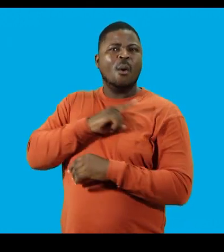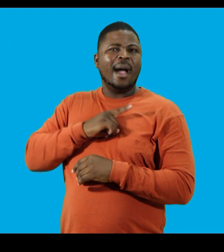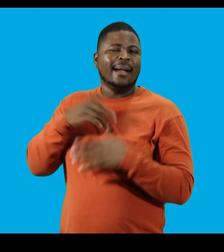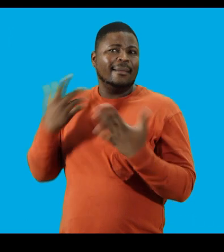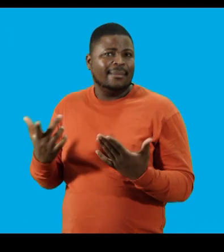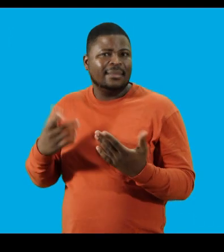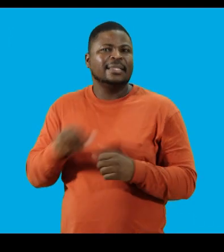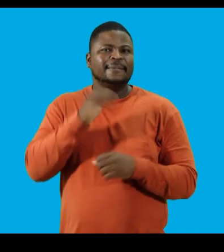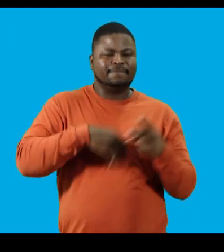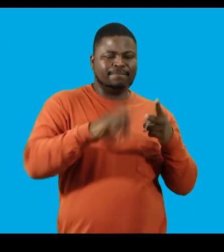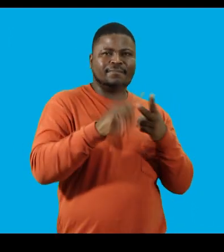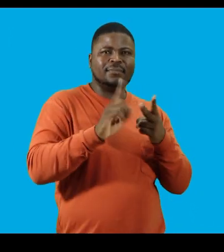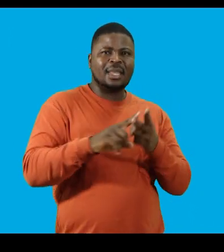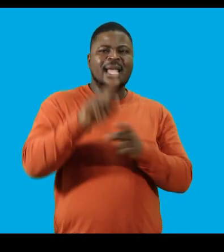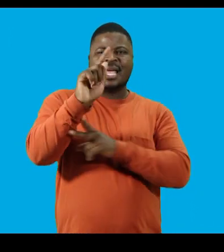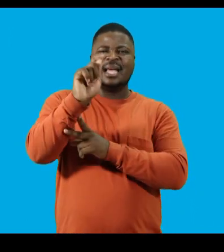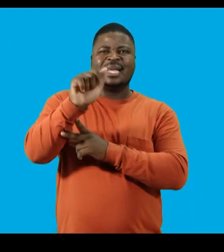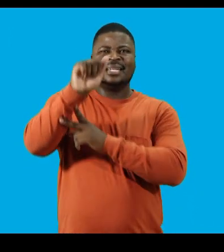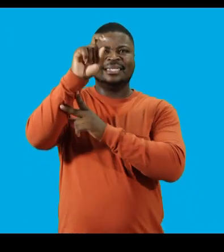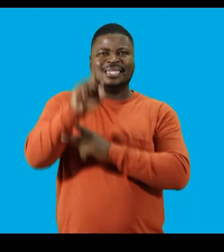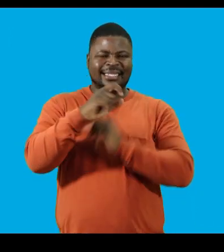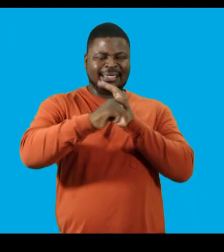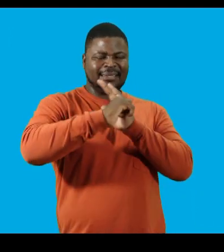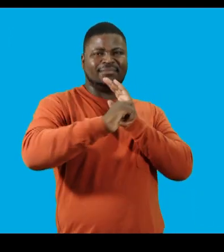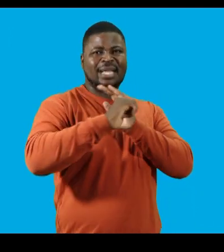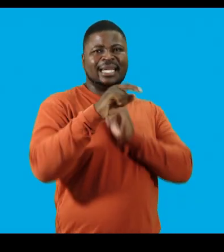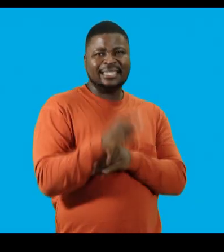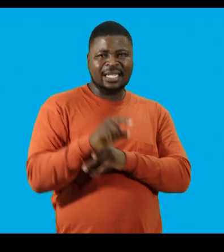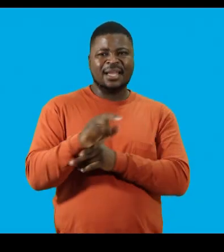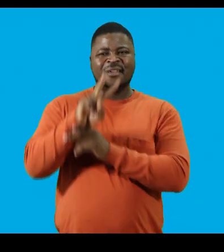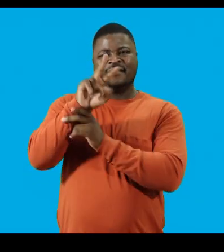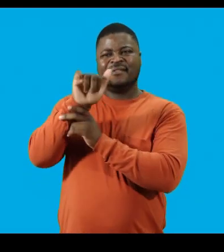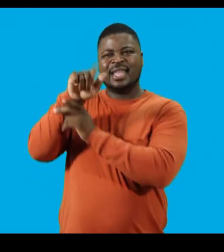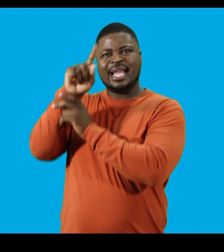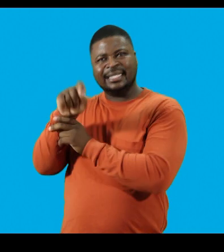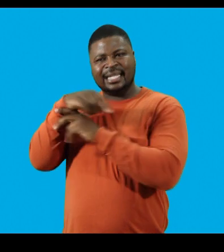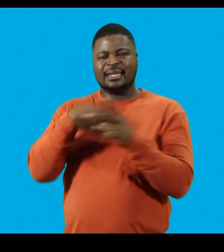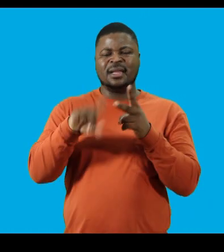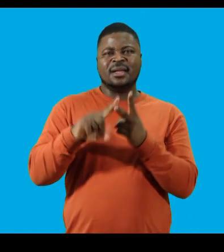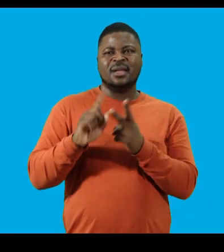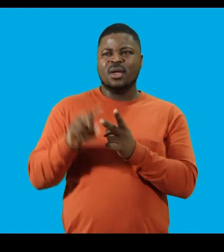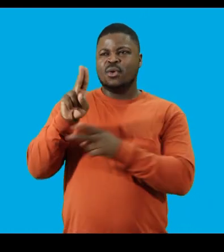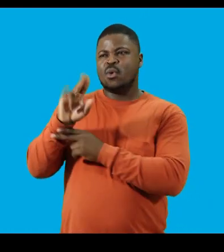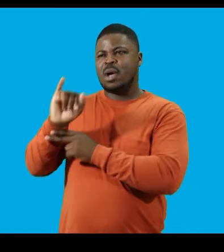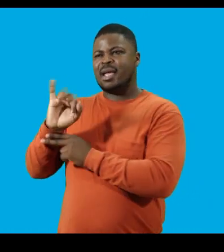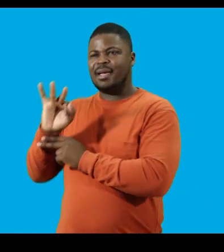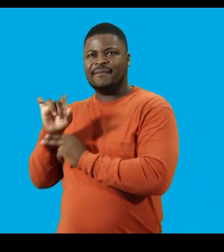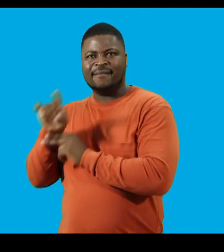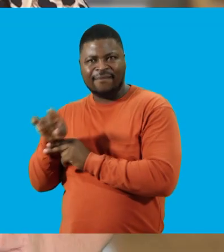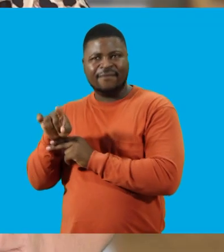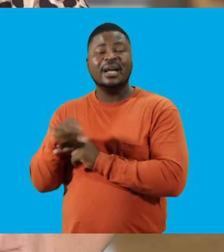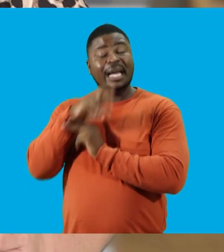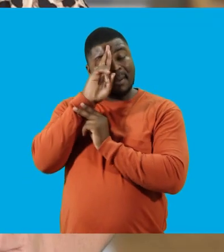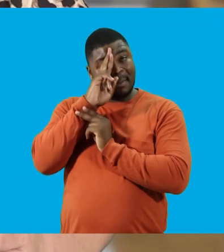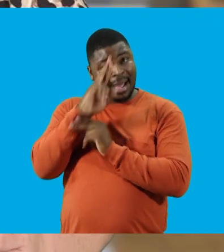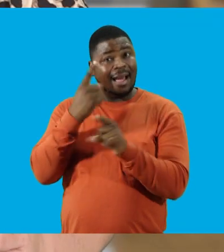that? Then looking at tax, it's VAT and UIF. Remember that